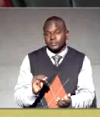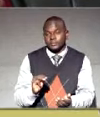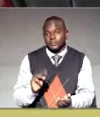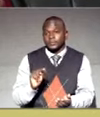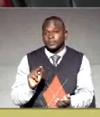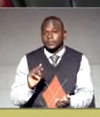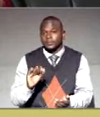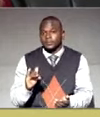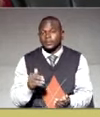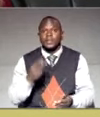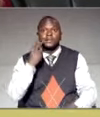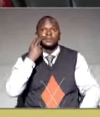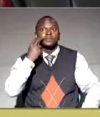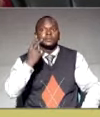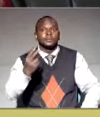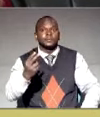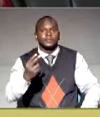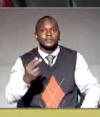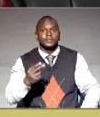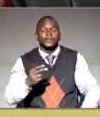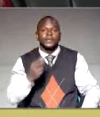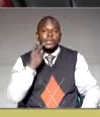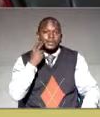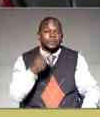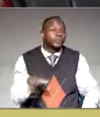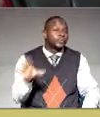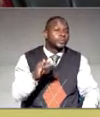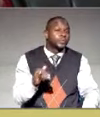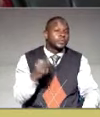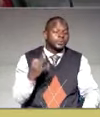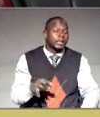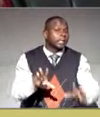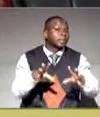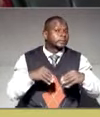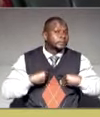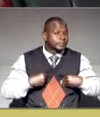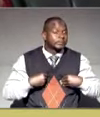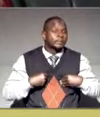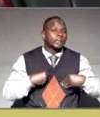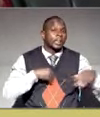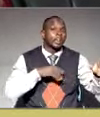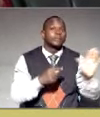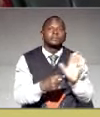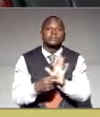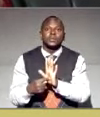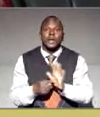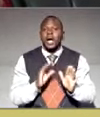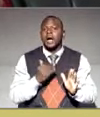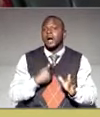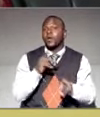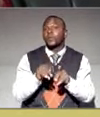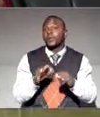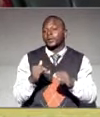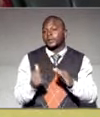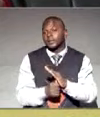is very visionary. We foresaw all this, and we cannot allow to expose our people and